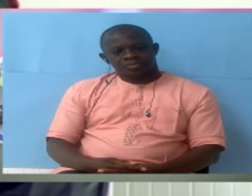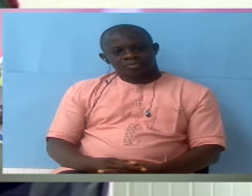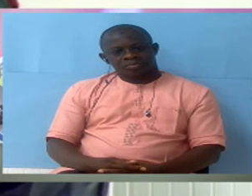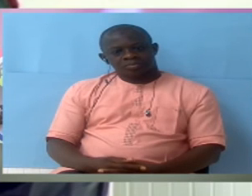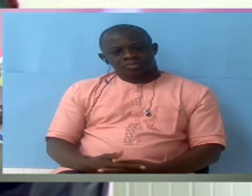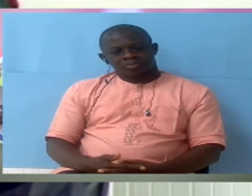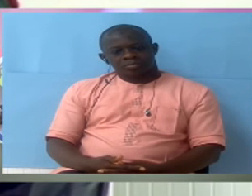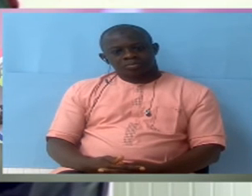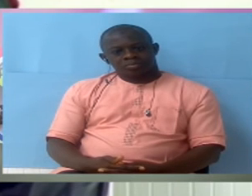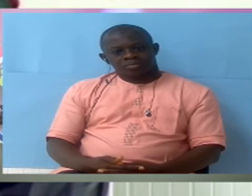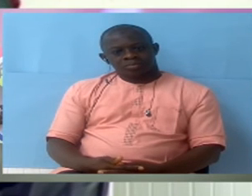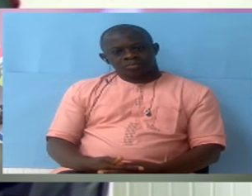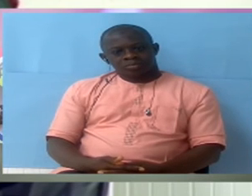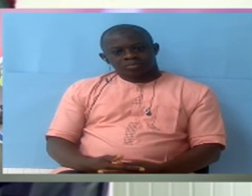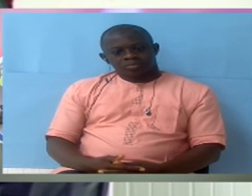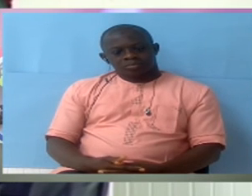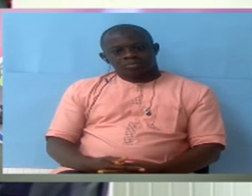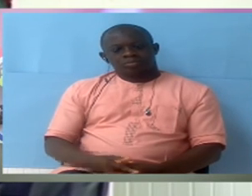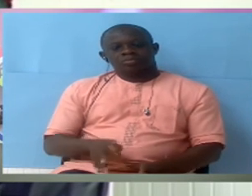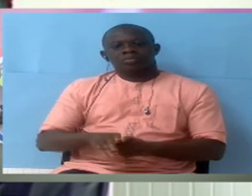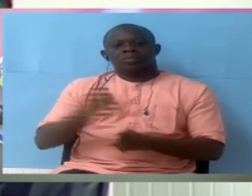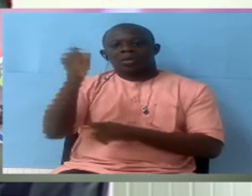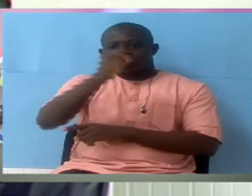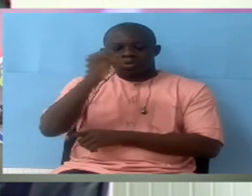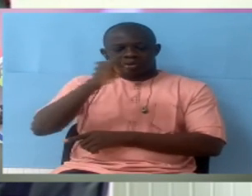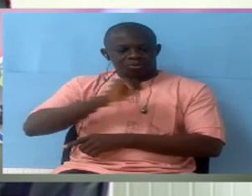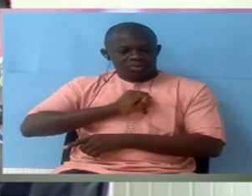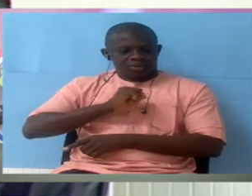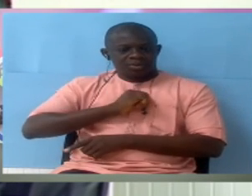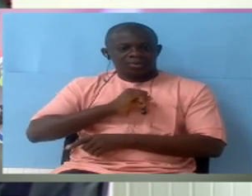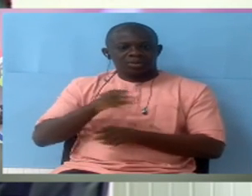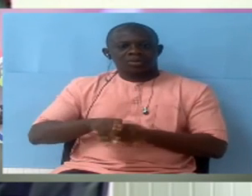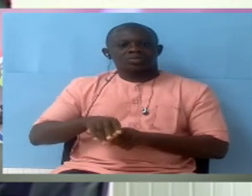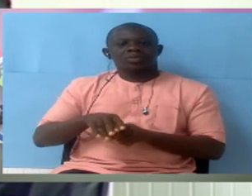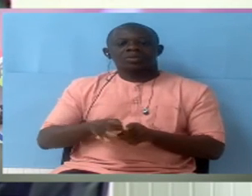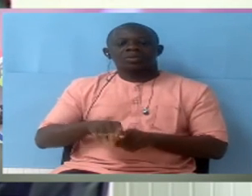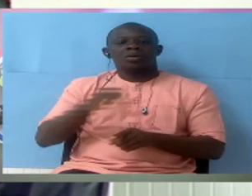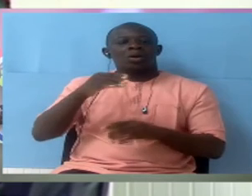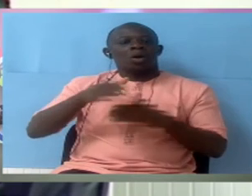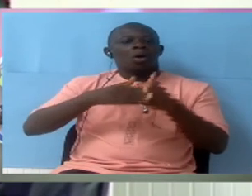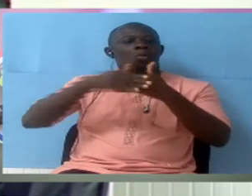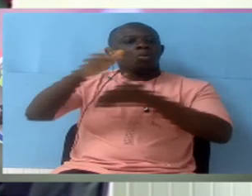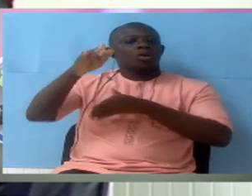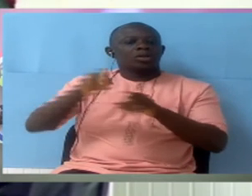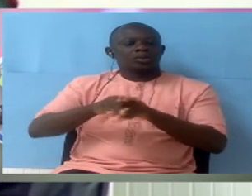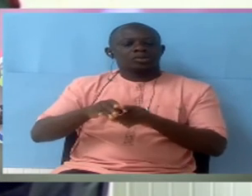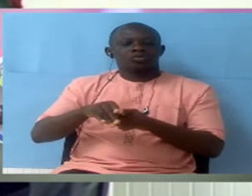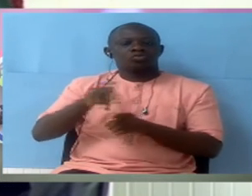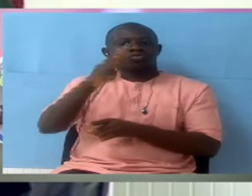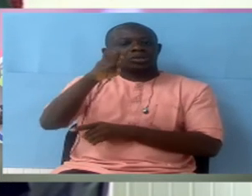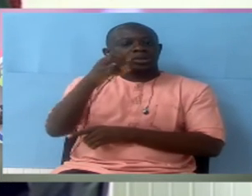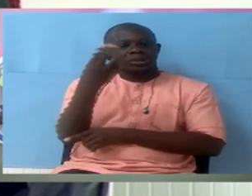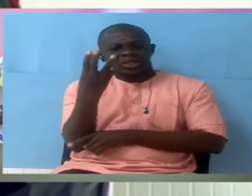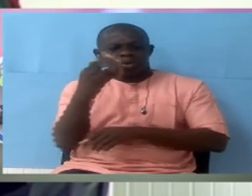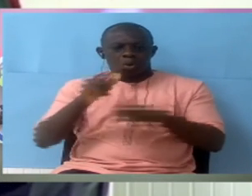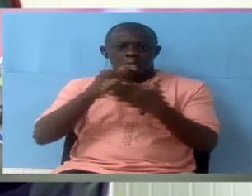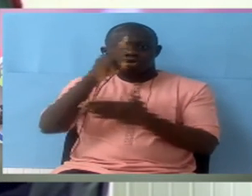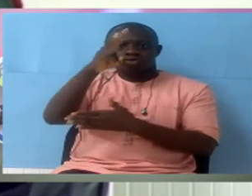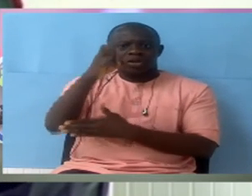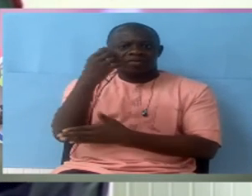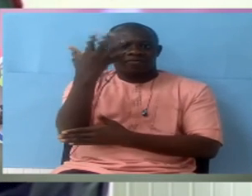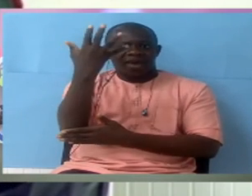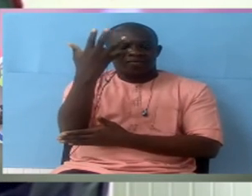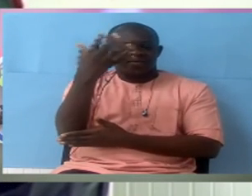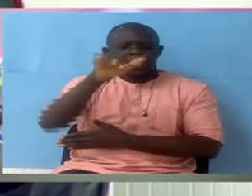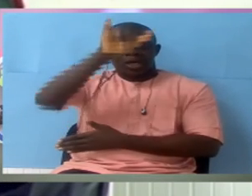lan la def? Because I have served more than that time 23 or 24 years service. Ndatte jamono